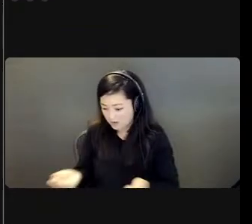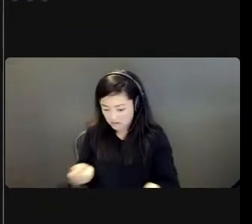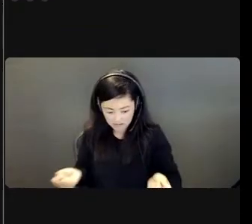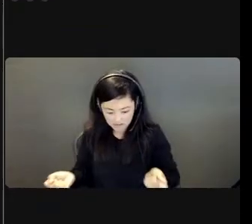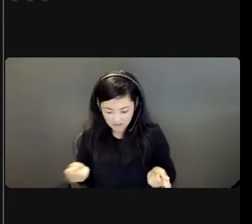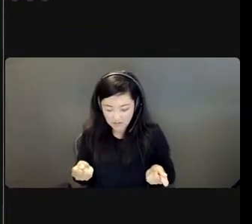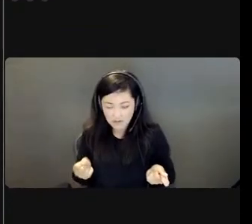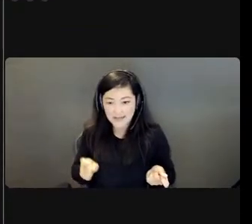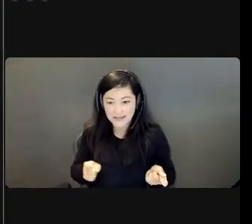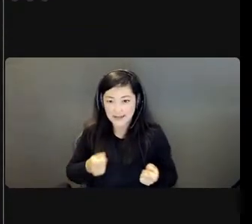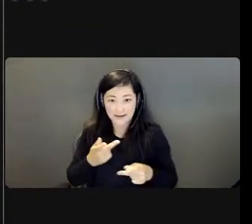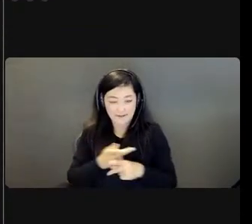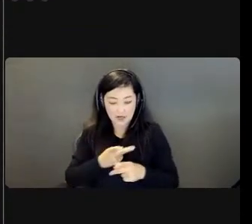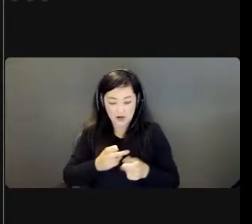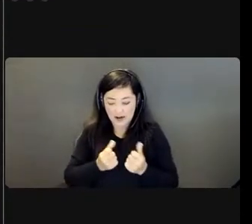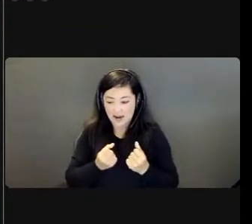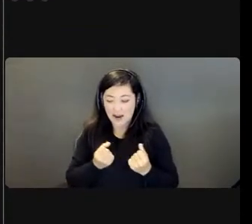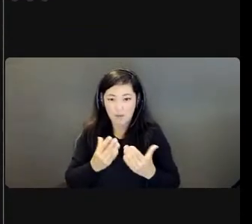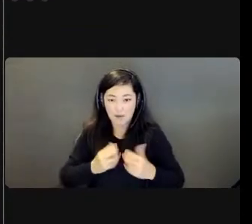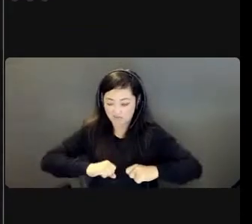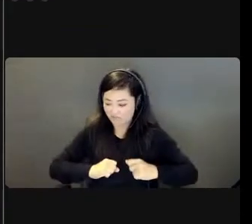much space would be required.